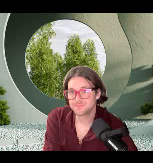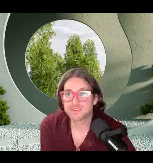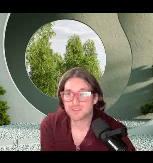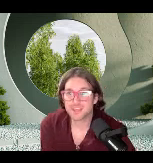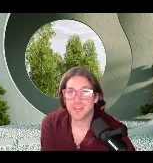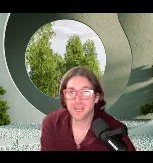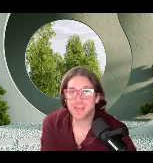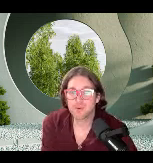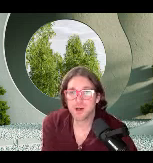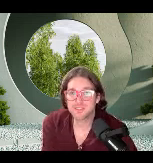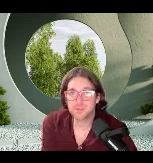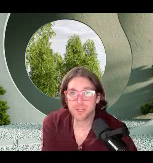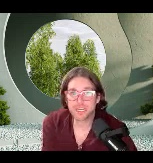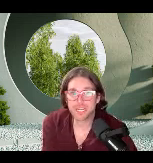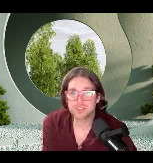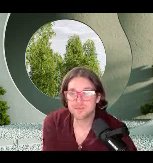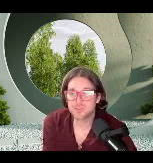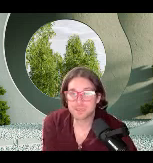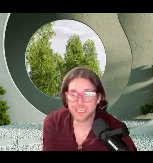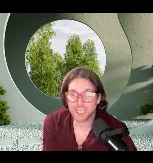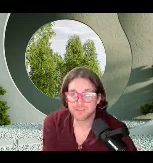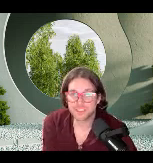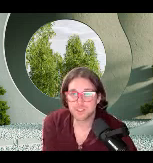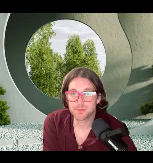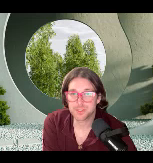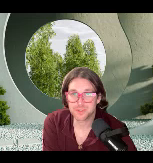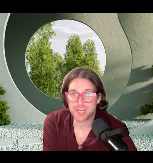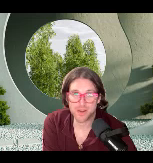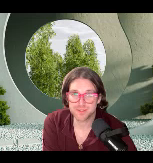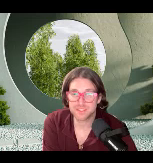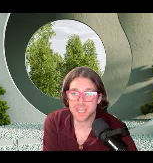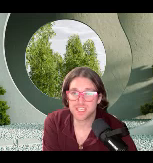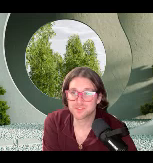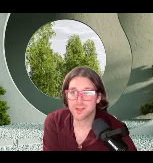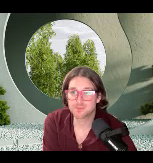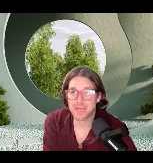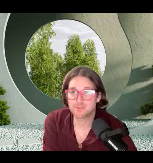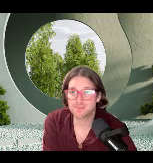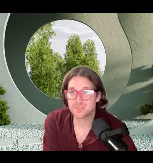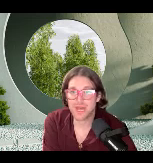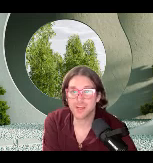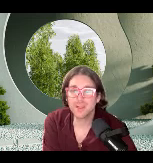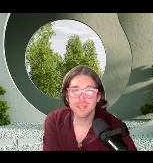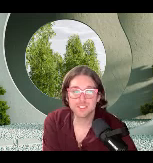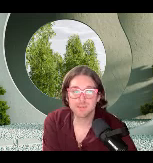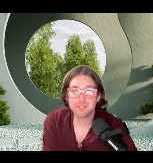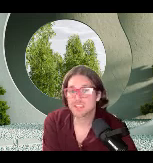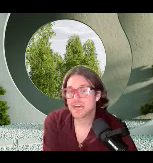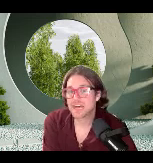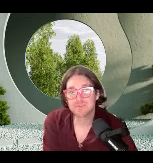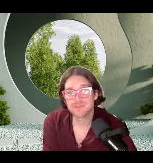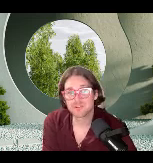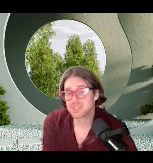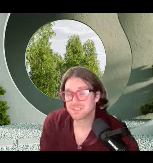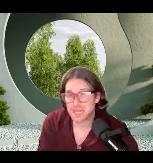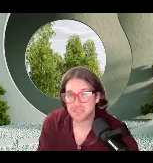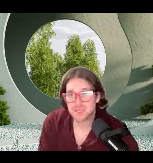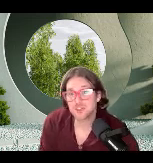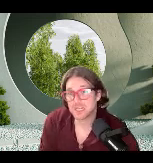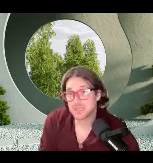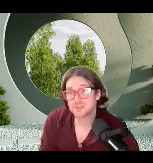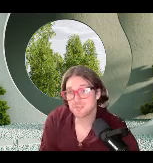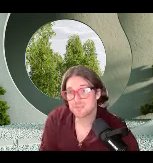wanted to point that out. And I will also point out, just from a Canva super user, and I know this is the case for other platforms as well, typically a lot of times if